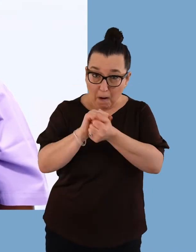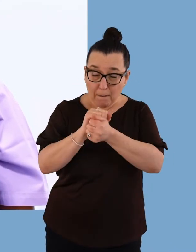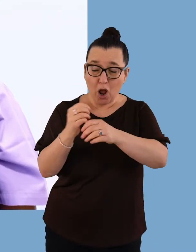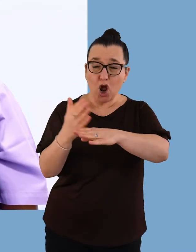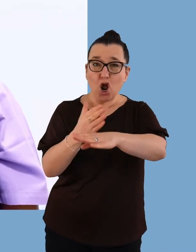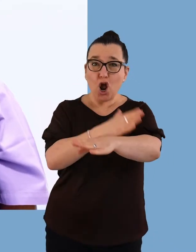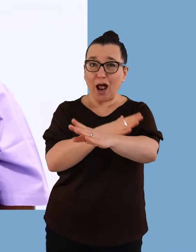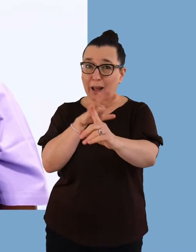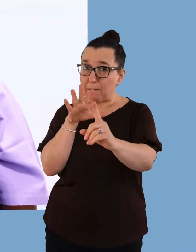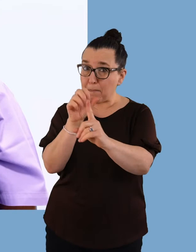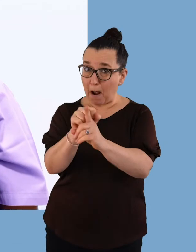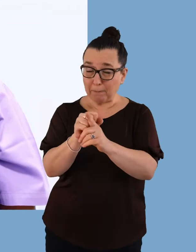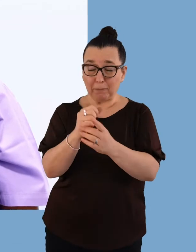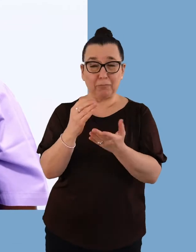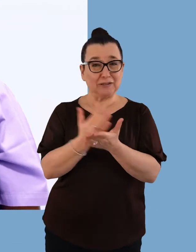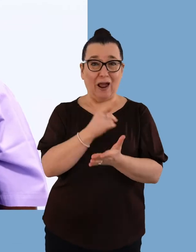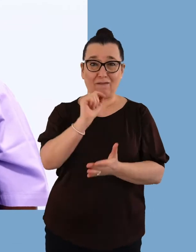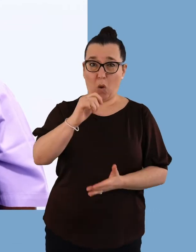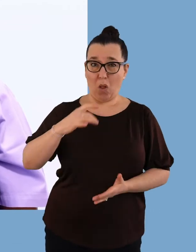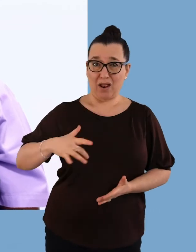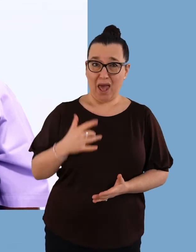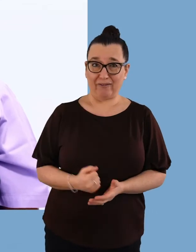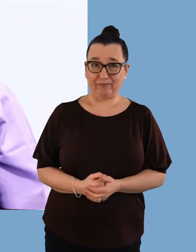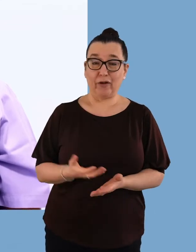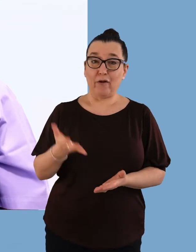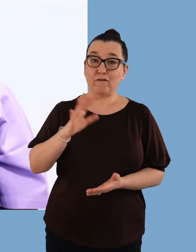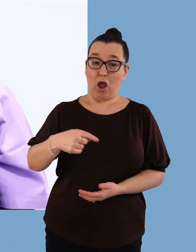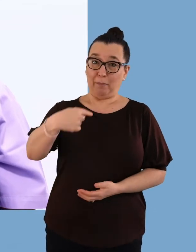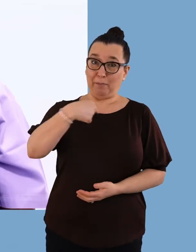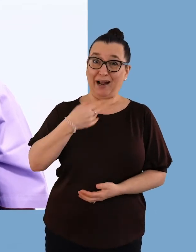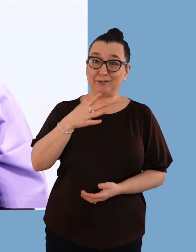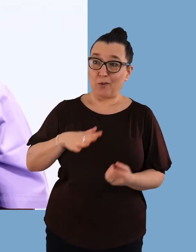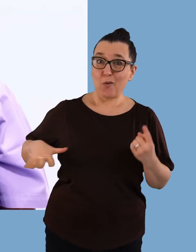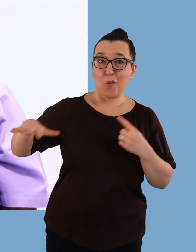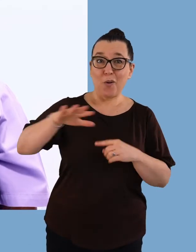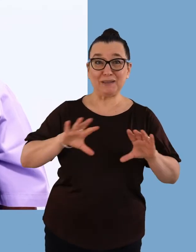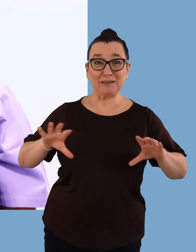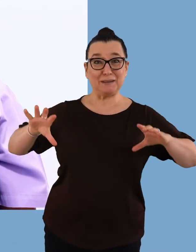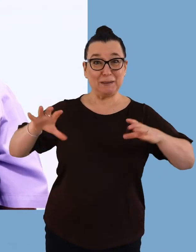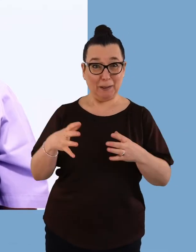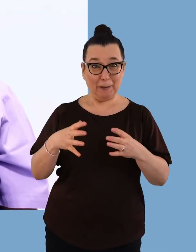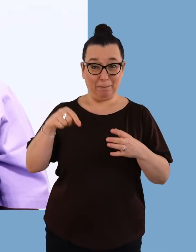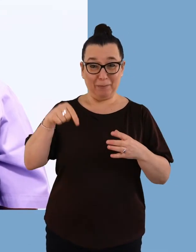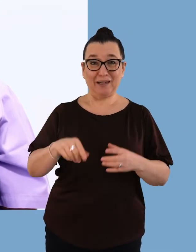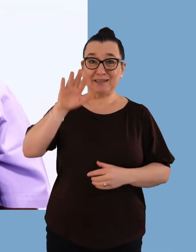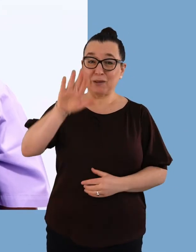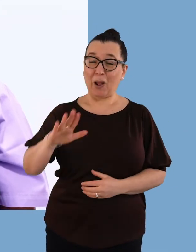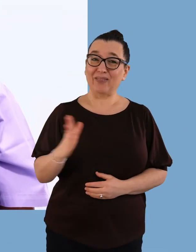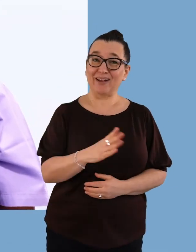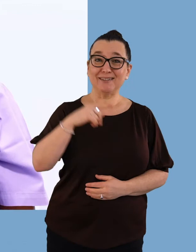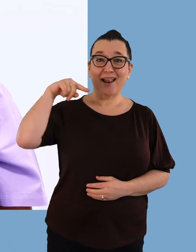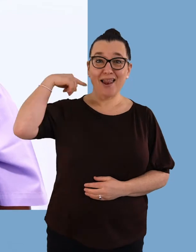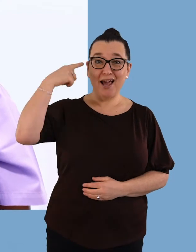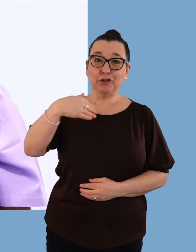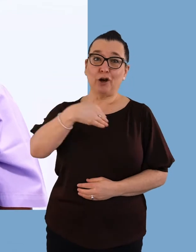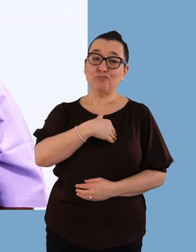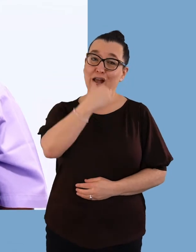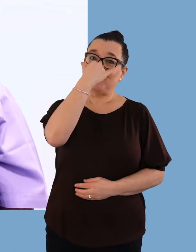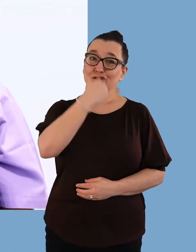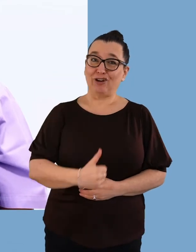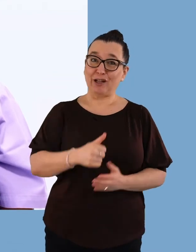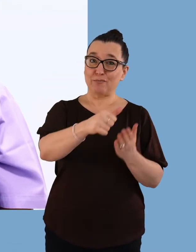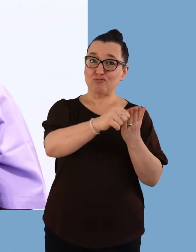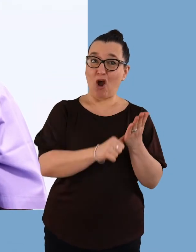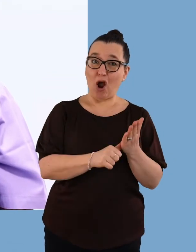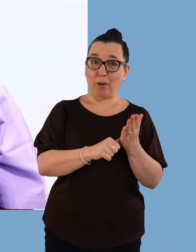confidence remember early diagnosis could save your life from me and from all of my colleagues here in the